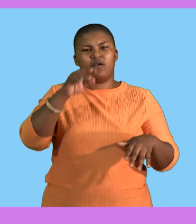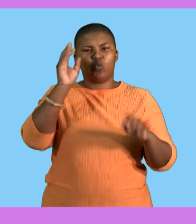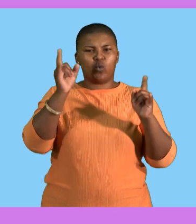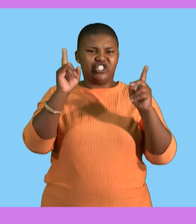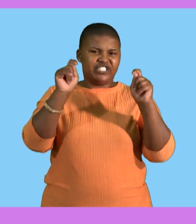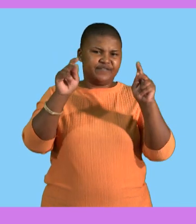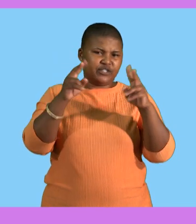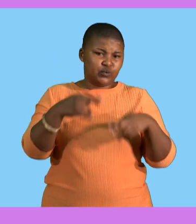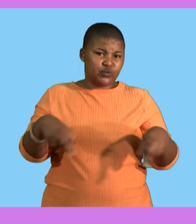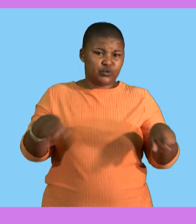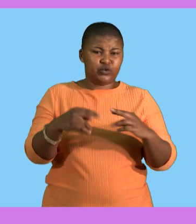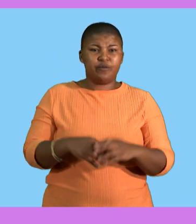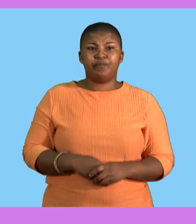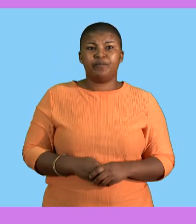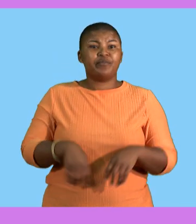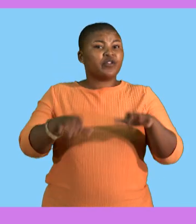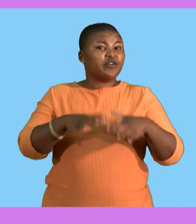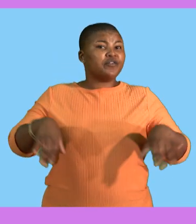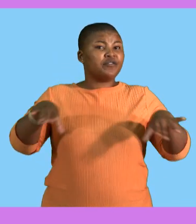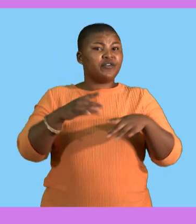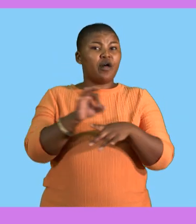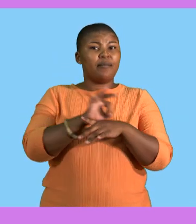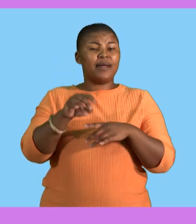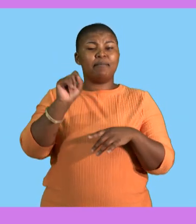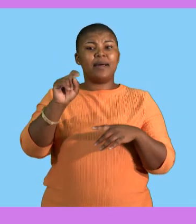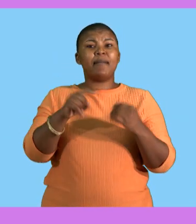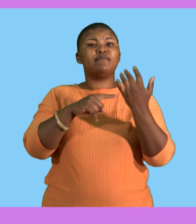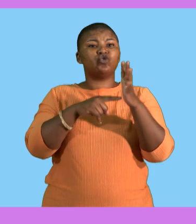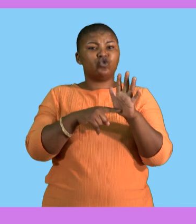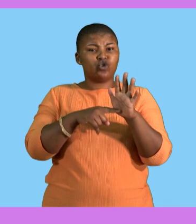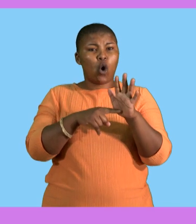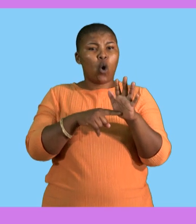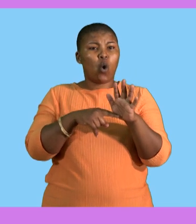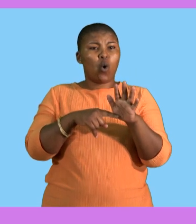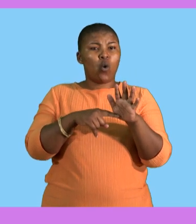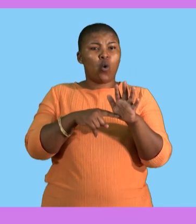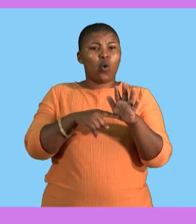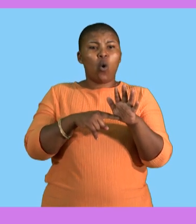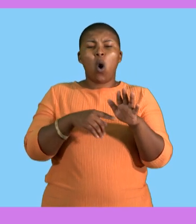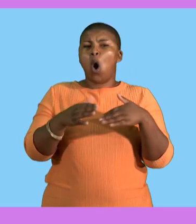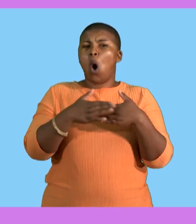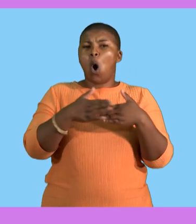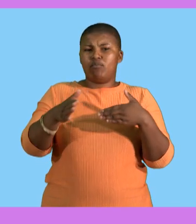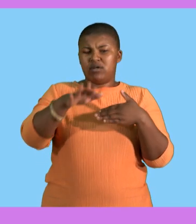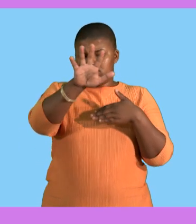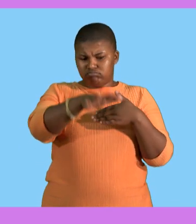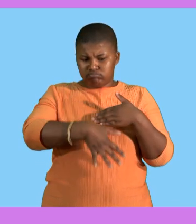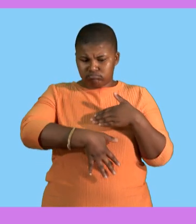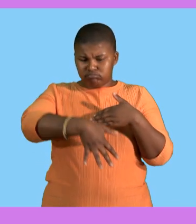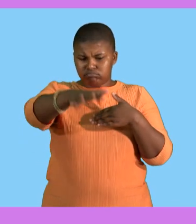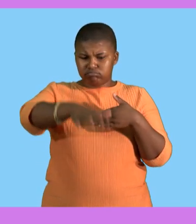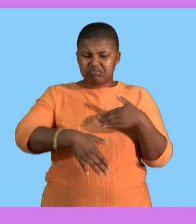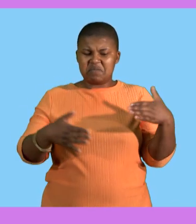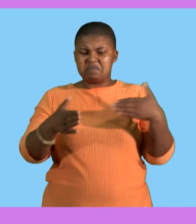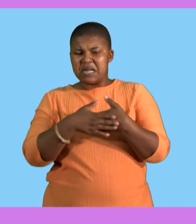what is this floor plan showing us? It is showing an open view of an open plan, kitchen